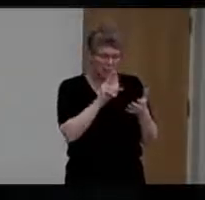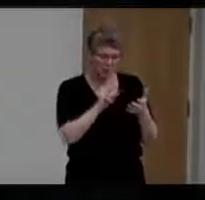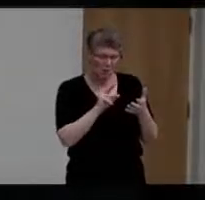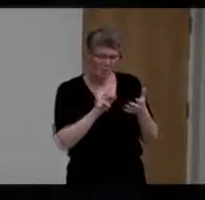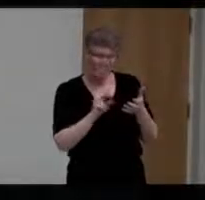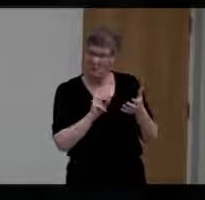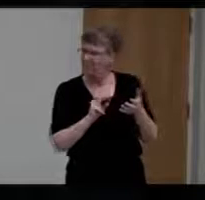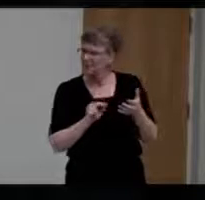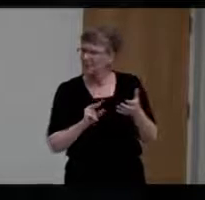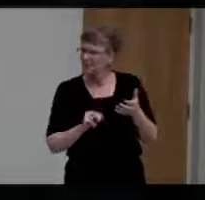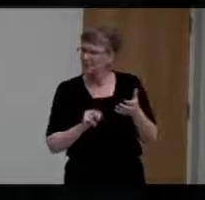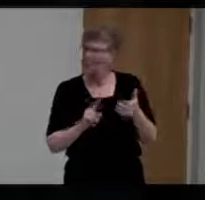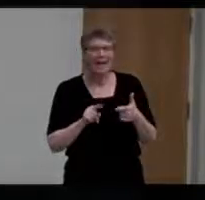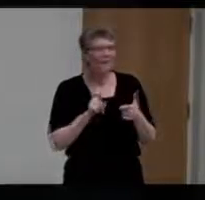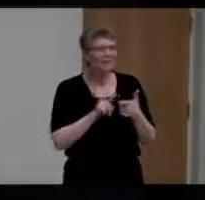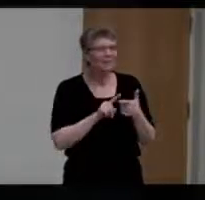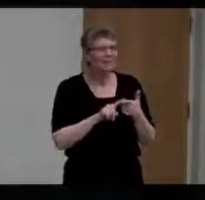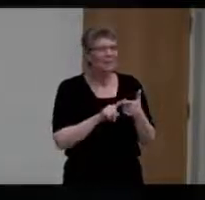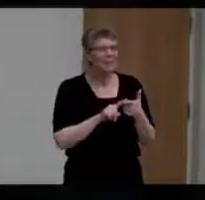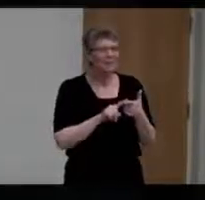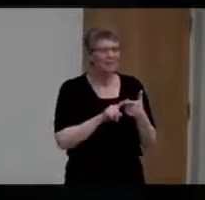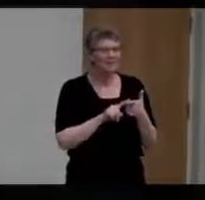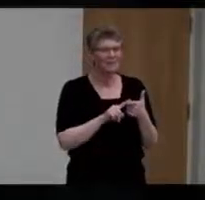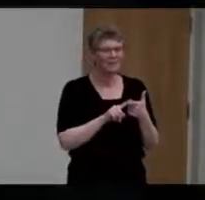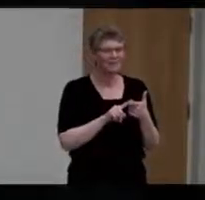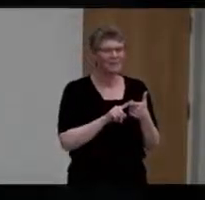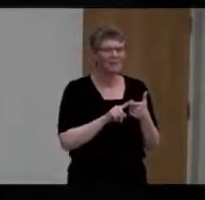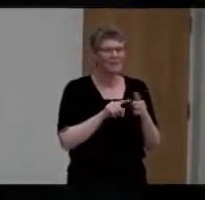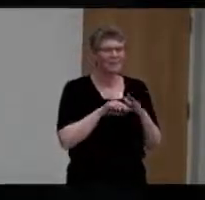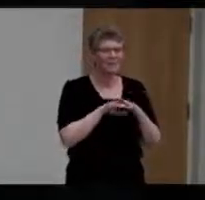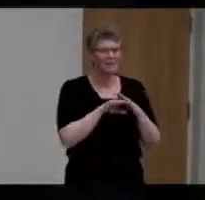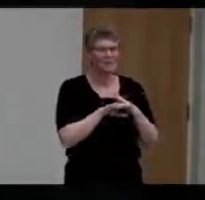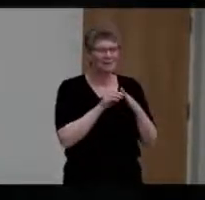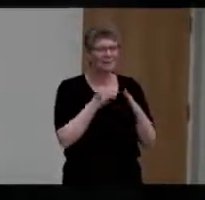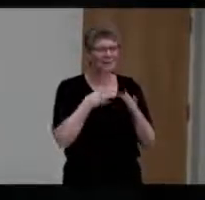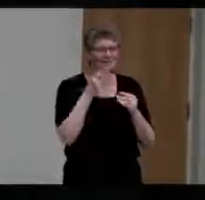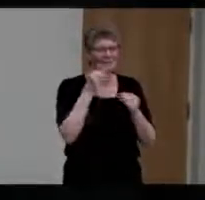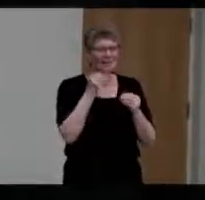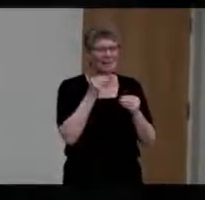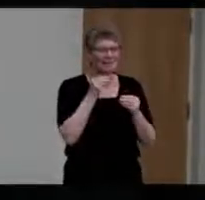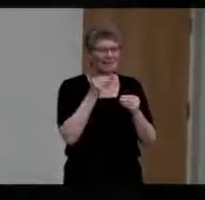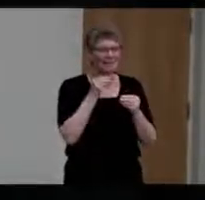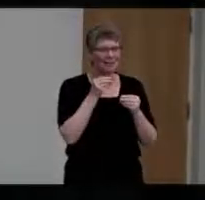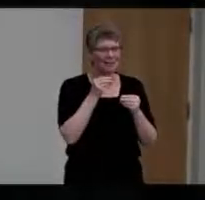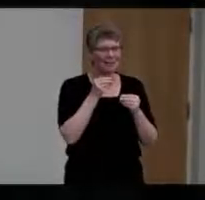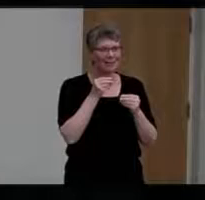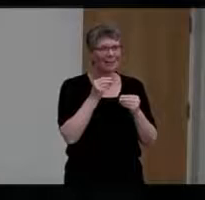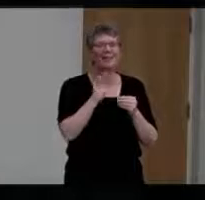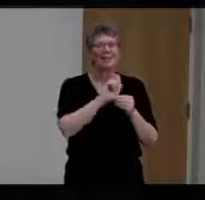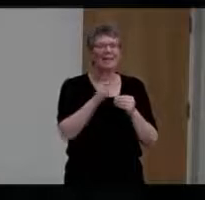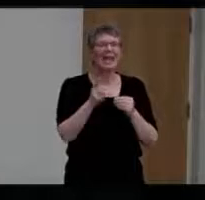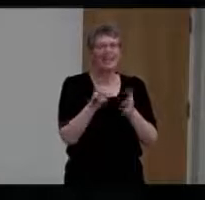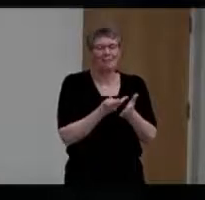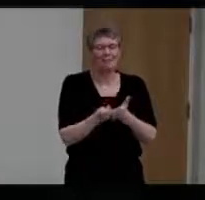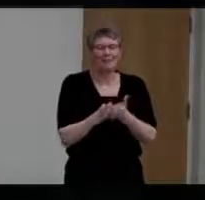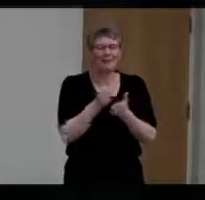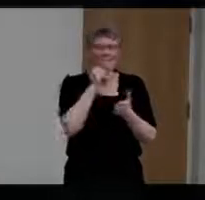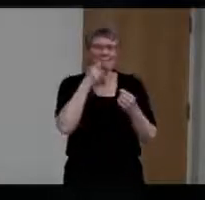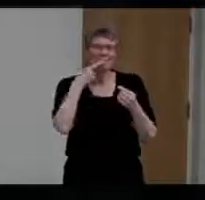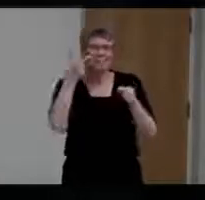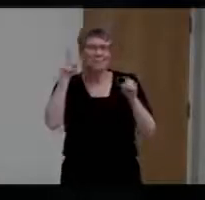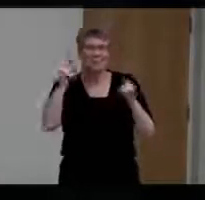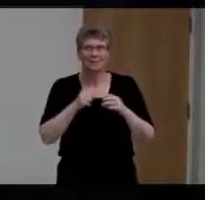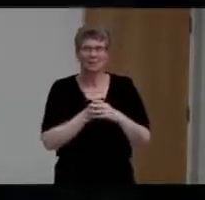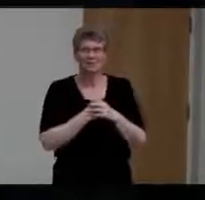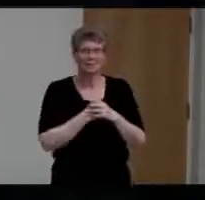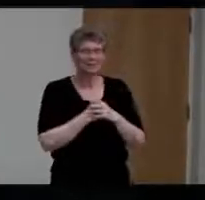worked. That's right. I couldn't use anything. And I sort of checked in with some of my technical counterparts and said, why doesn't my stuff work? And they said, well, you're off the